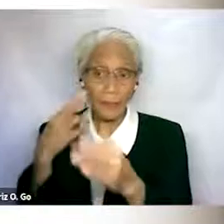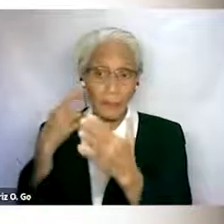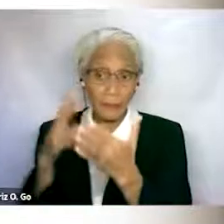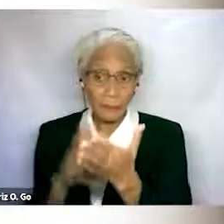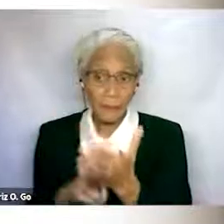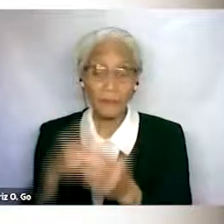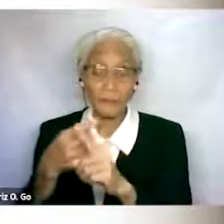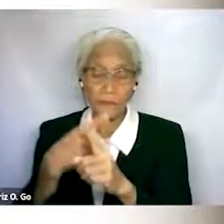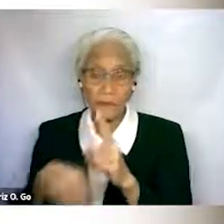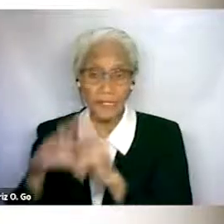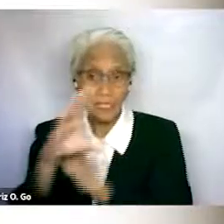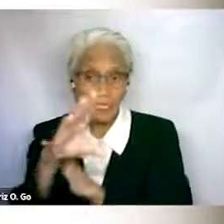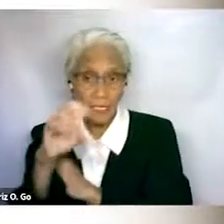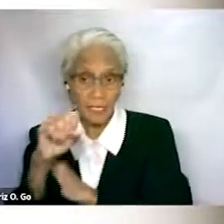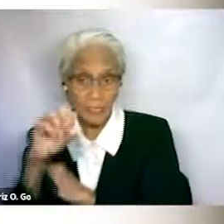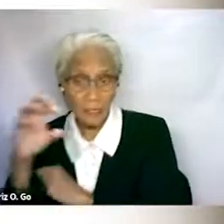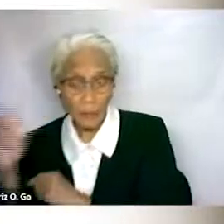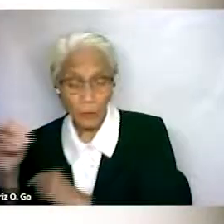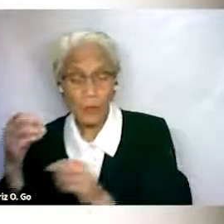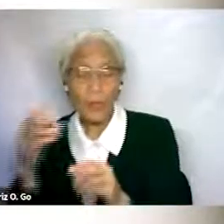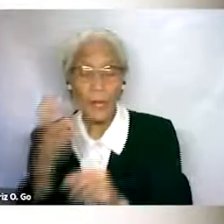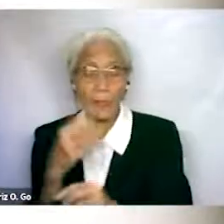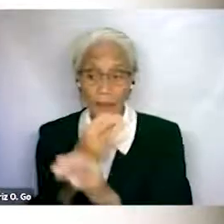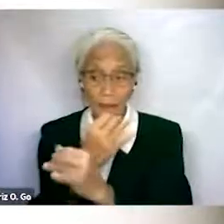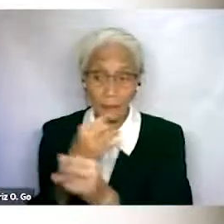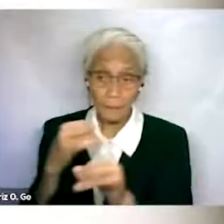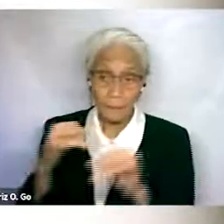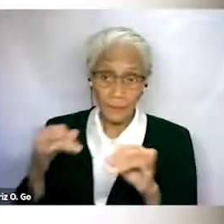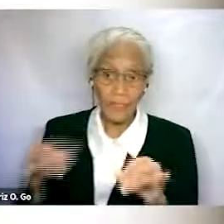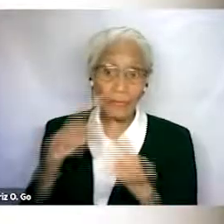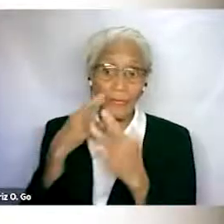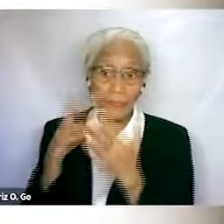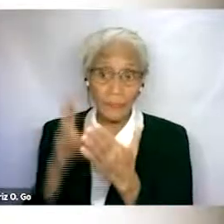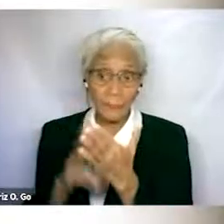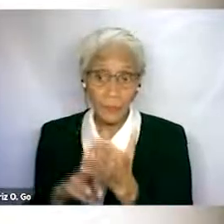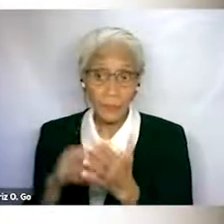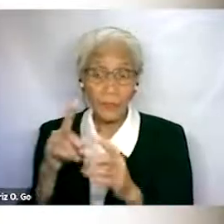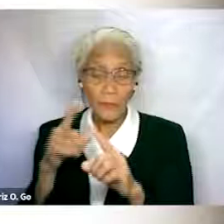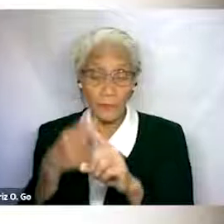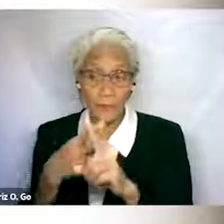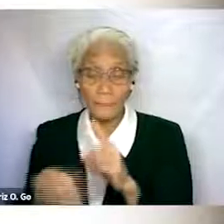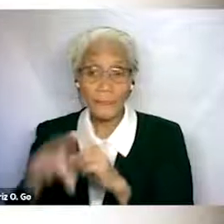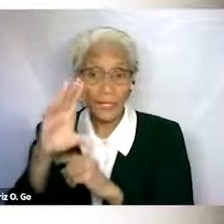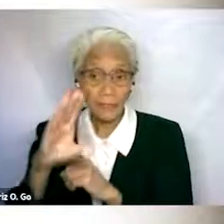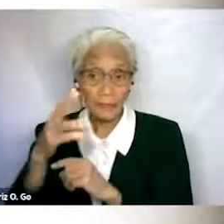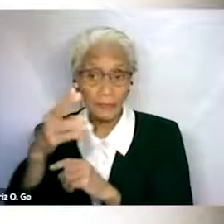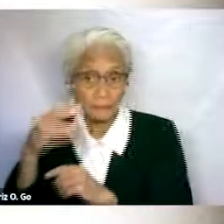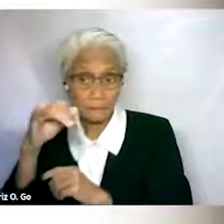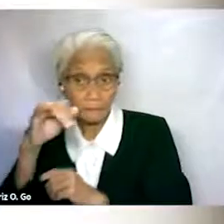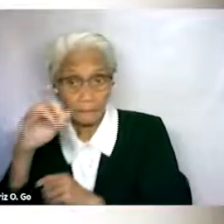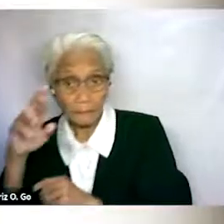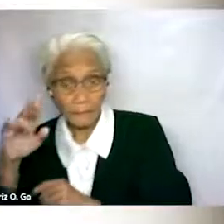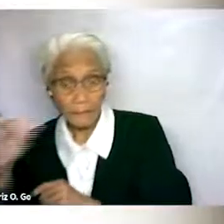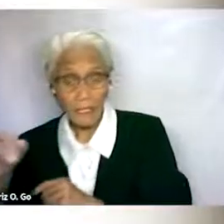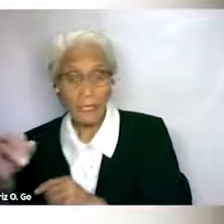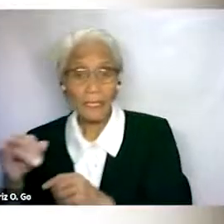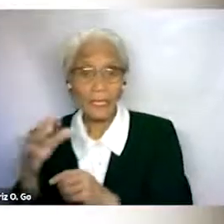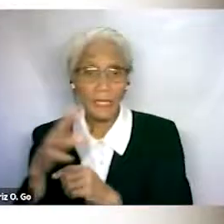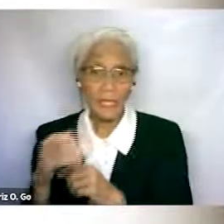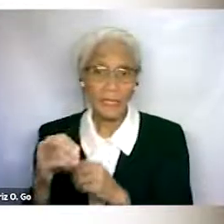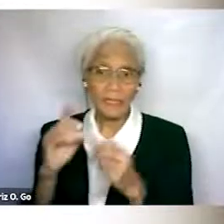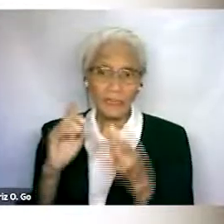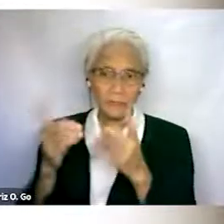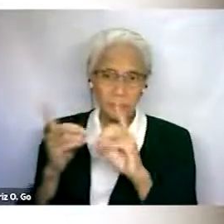violence against women. It's updated in GR 35, and it also complements the same with Article 19 of the